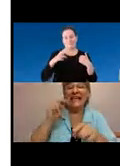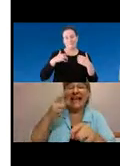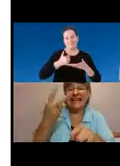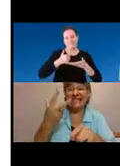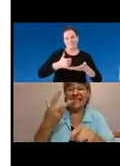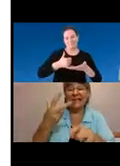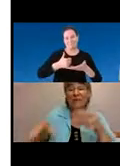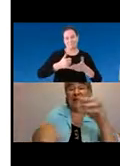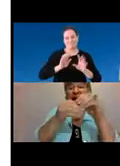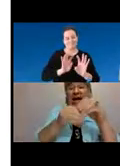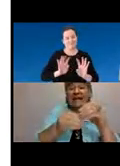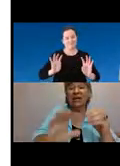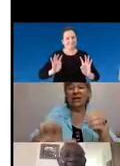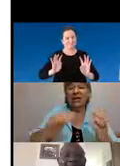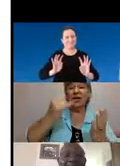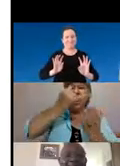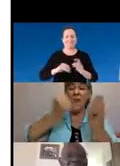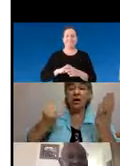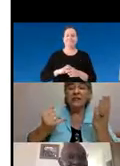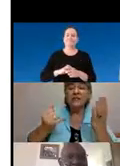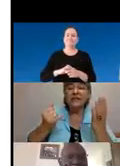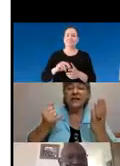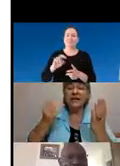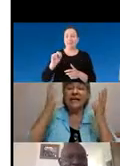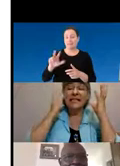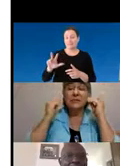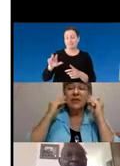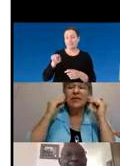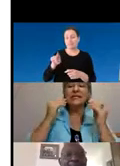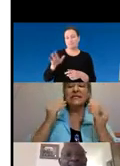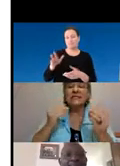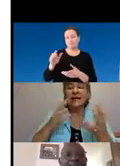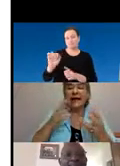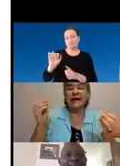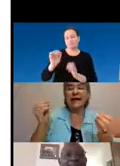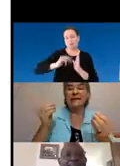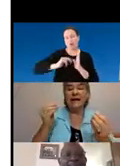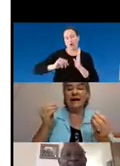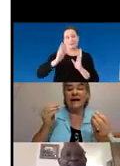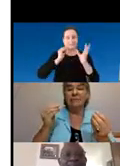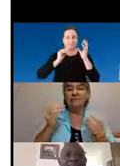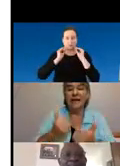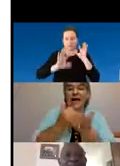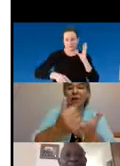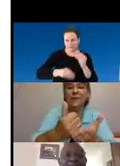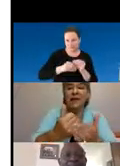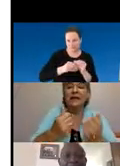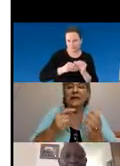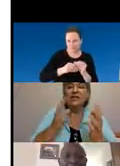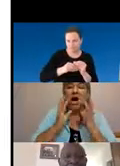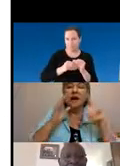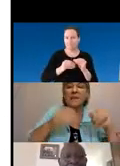then Nancy will be adding her art experiences and